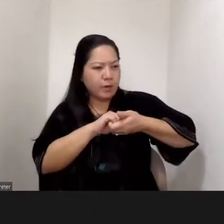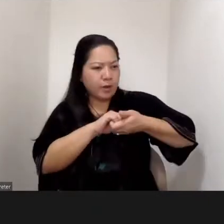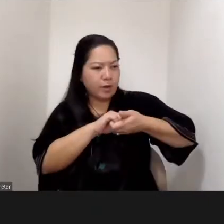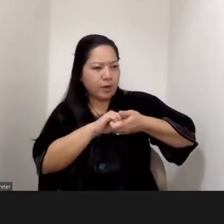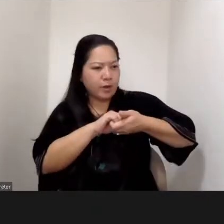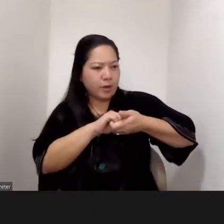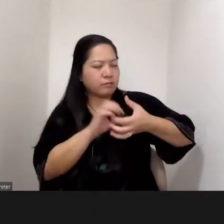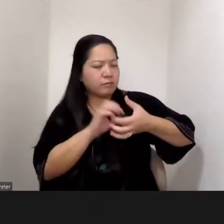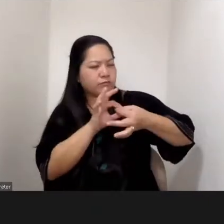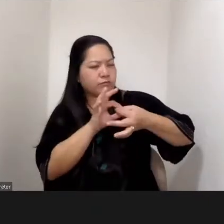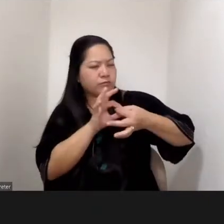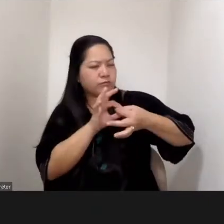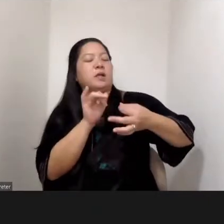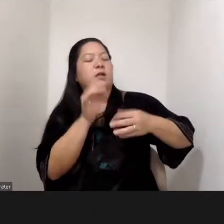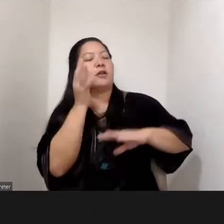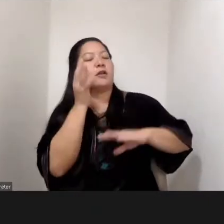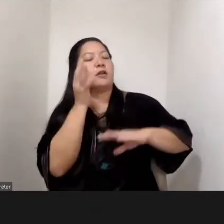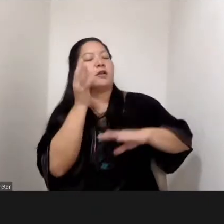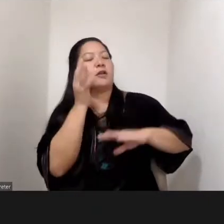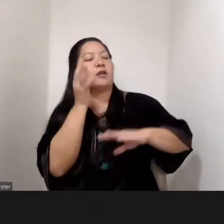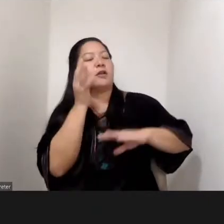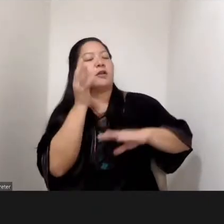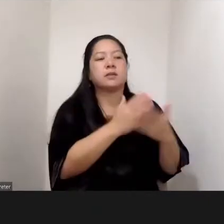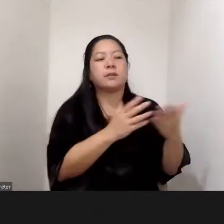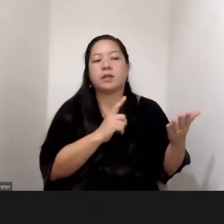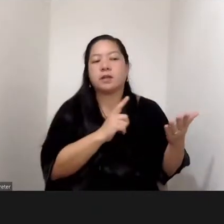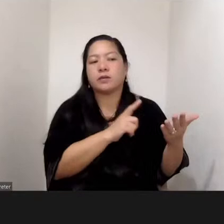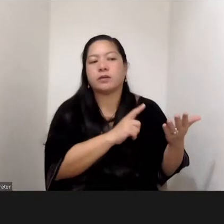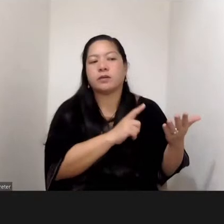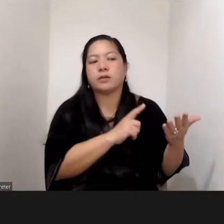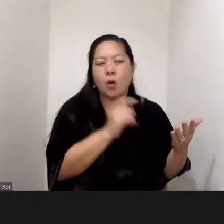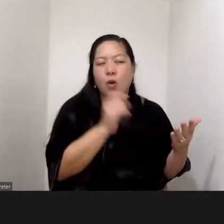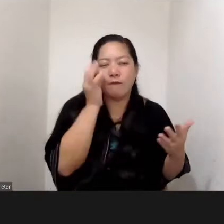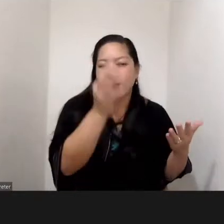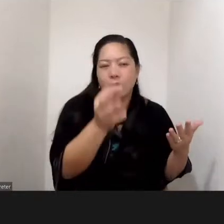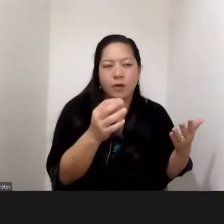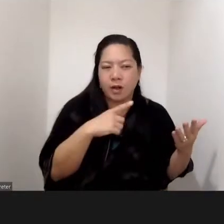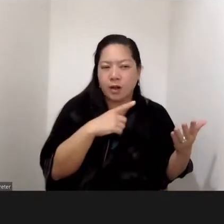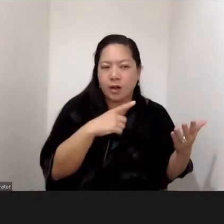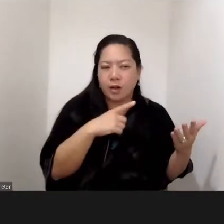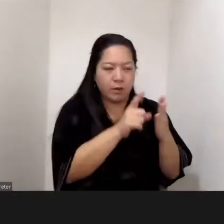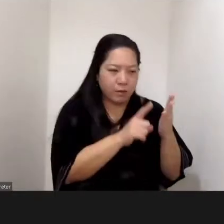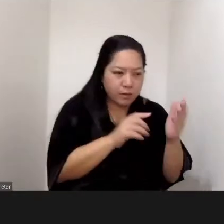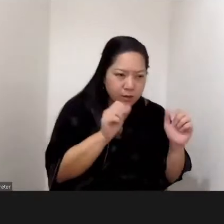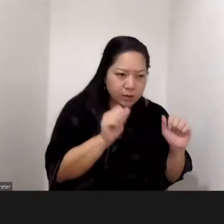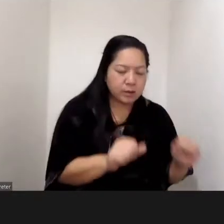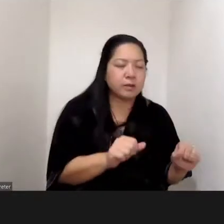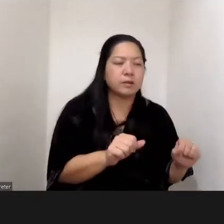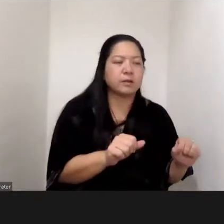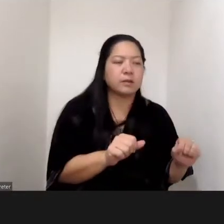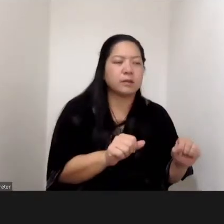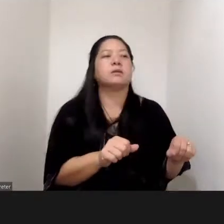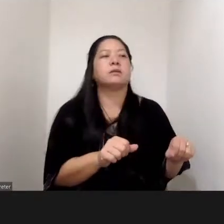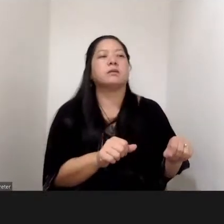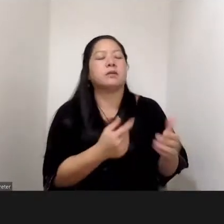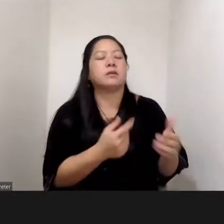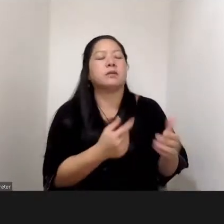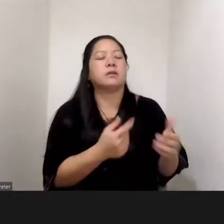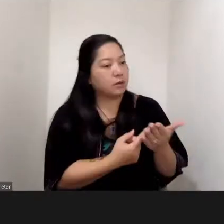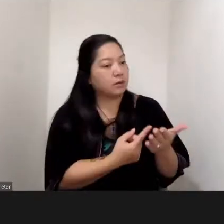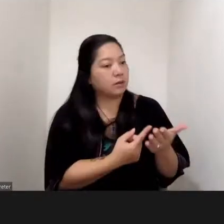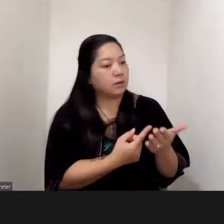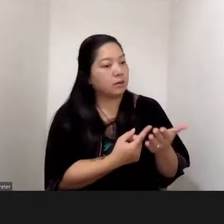future so that this type of legislation or future legislation can be enacted and there can